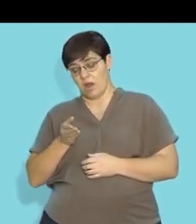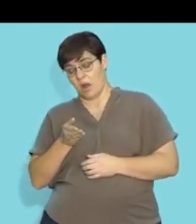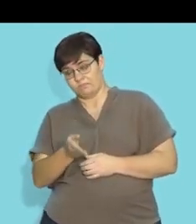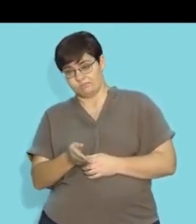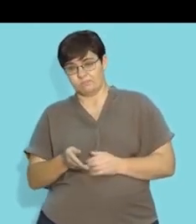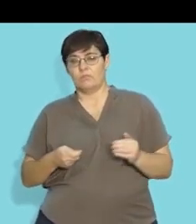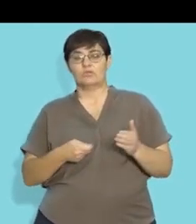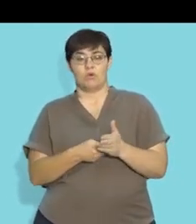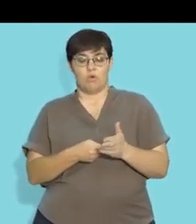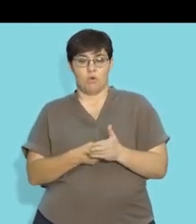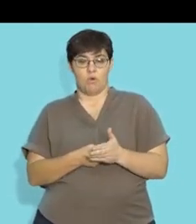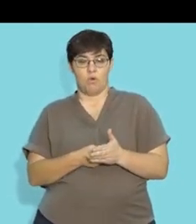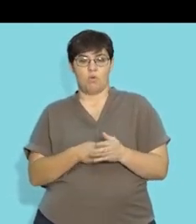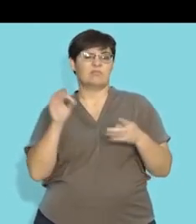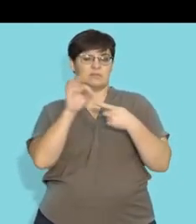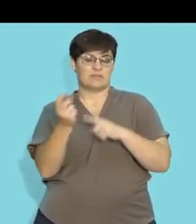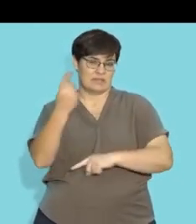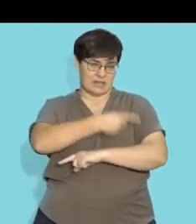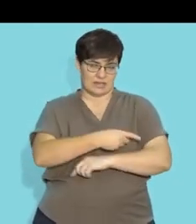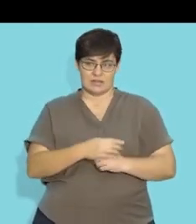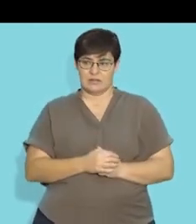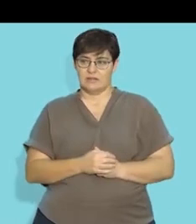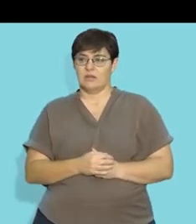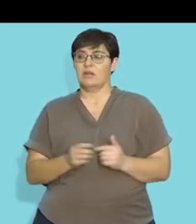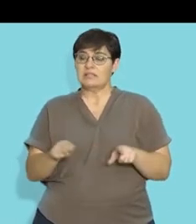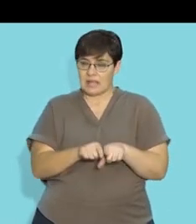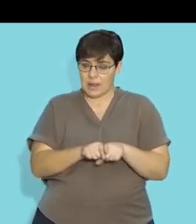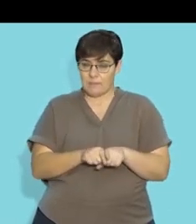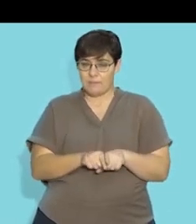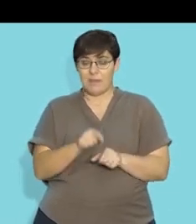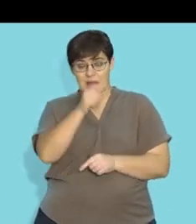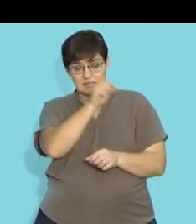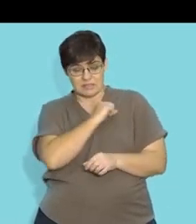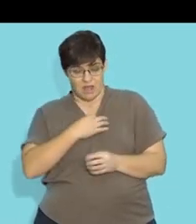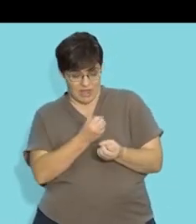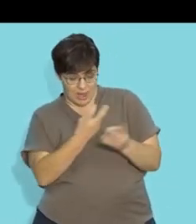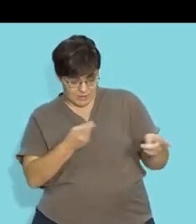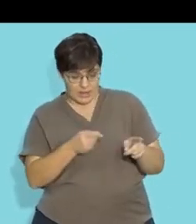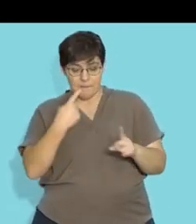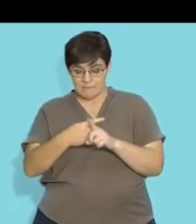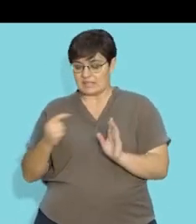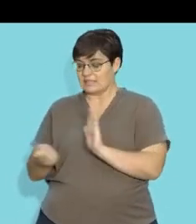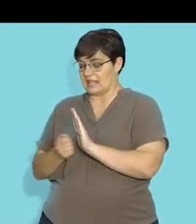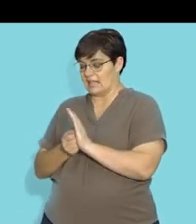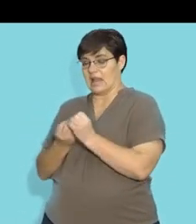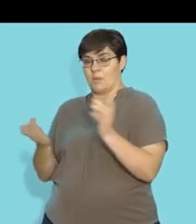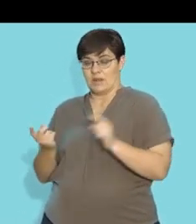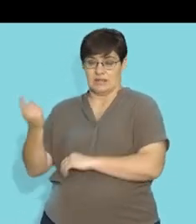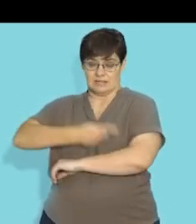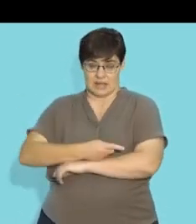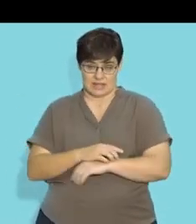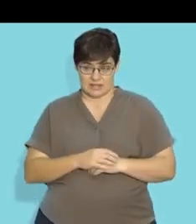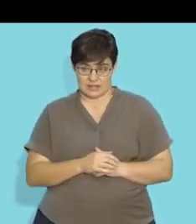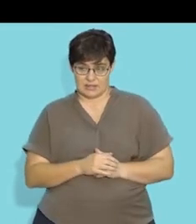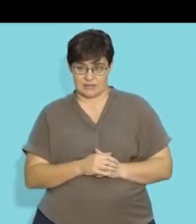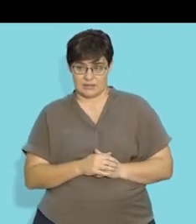a given day, as well as the sales generated per day. Are we together? So this is a store manager. So you